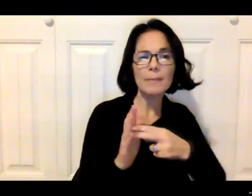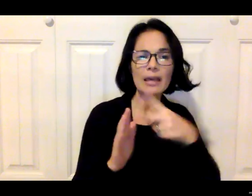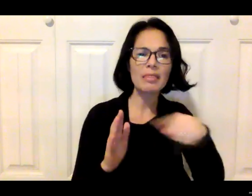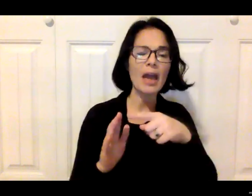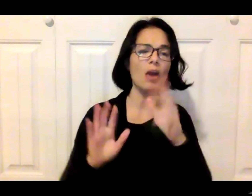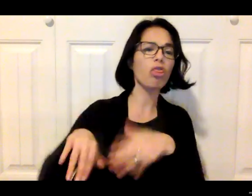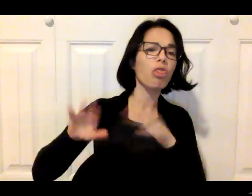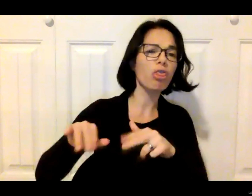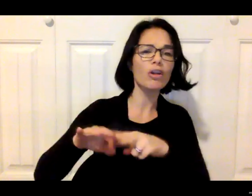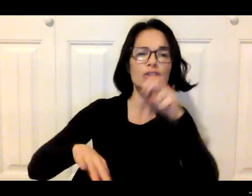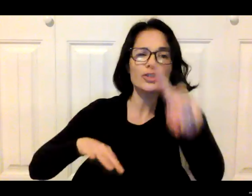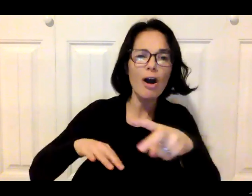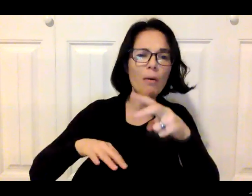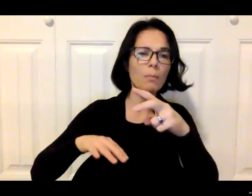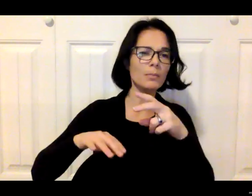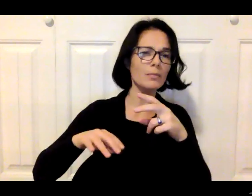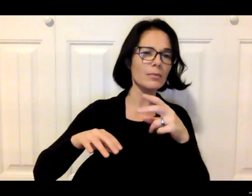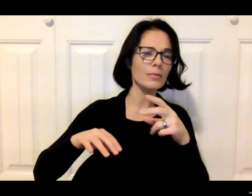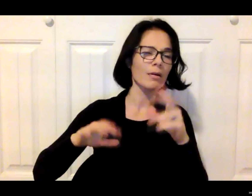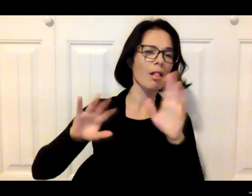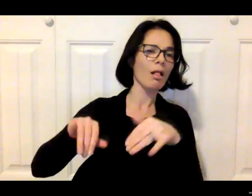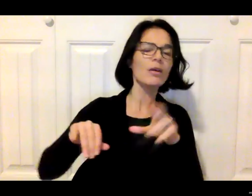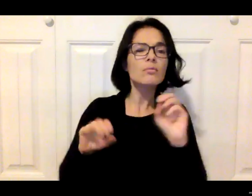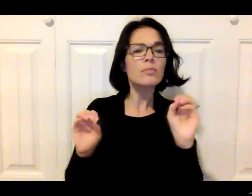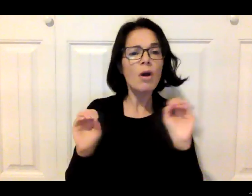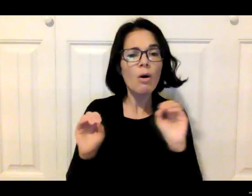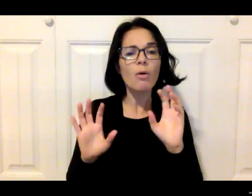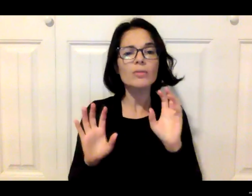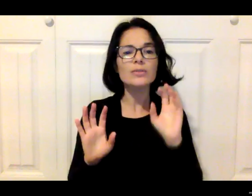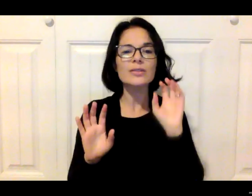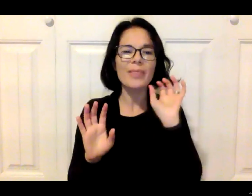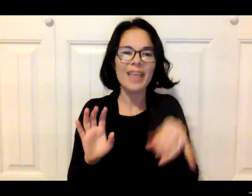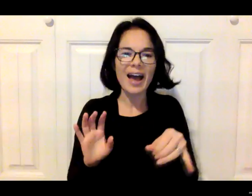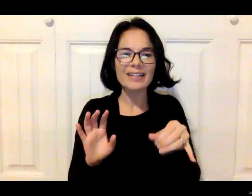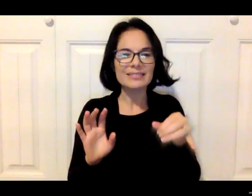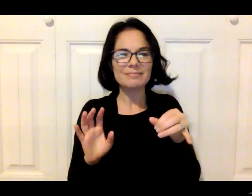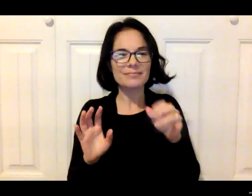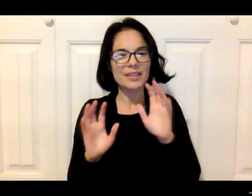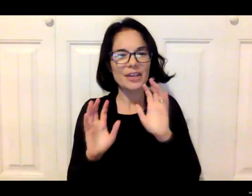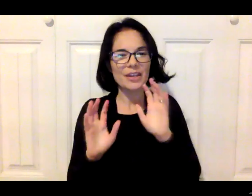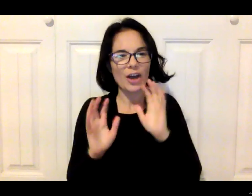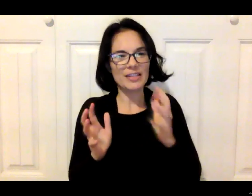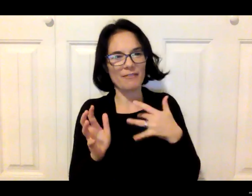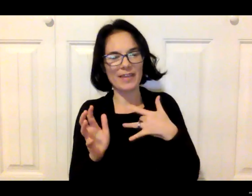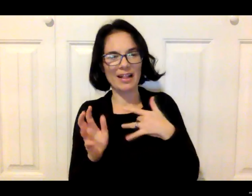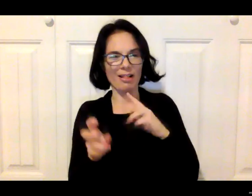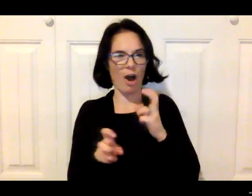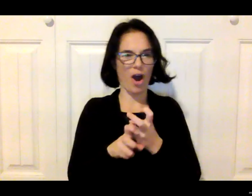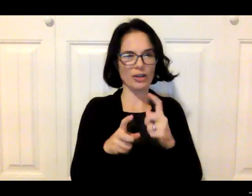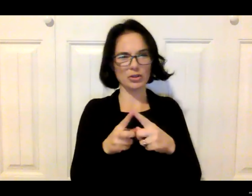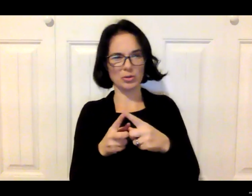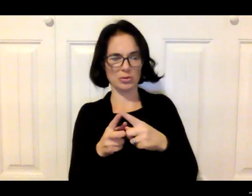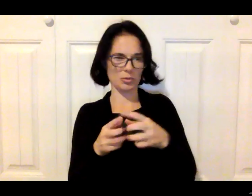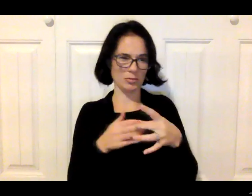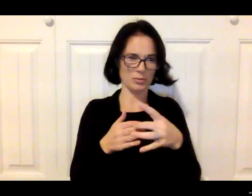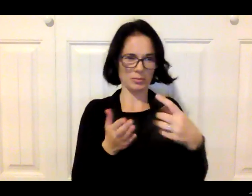could be kind of a nowhere land. But as a person who's learned and advocated and